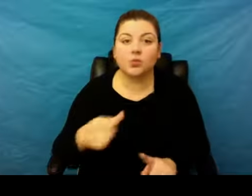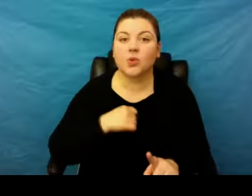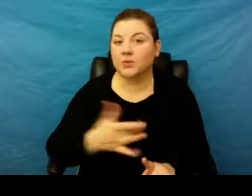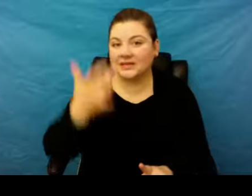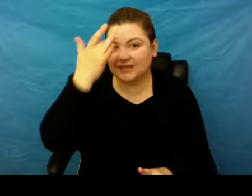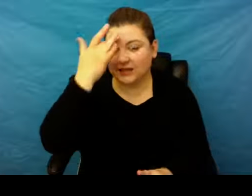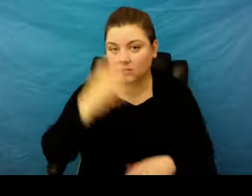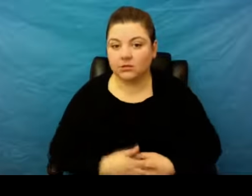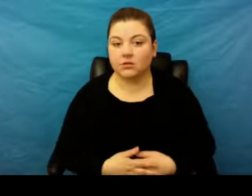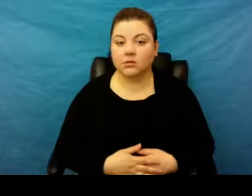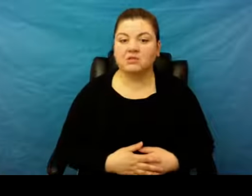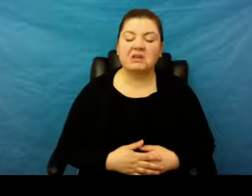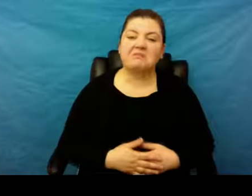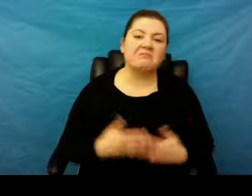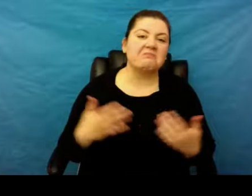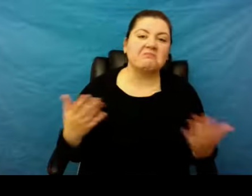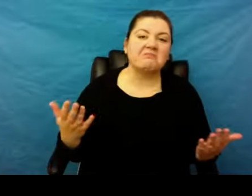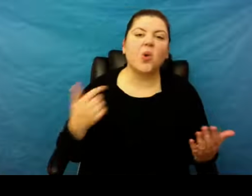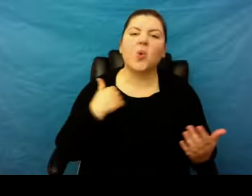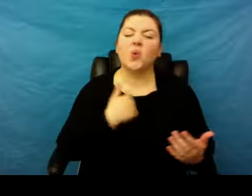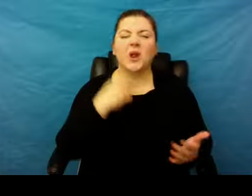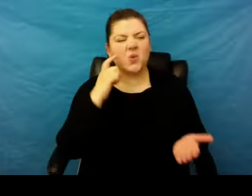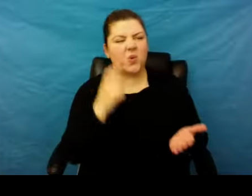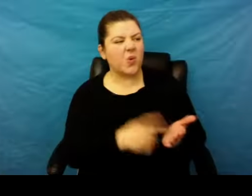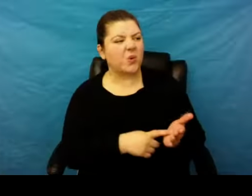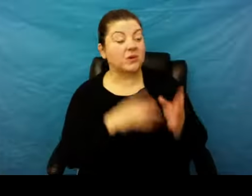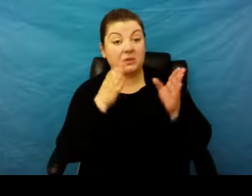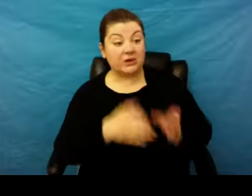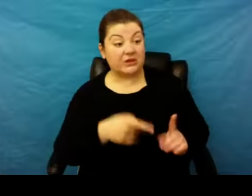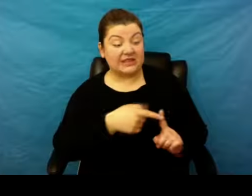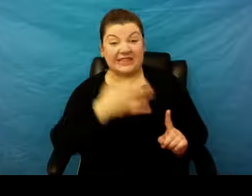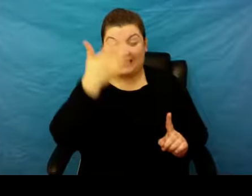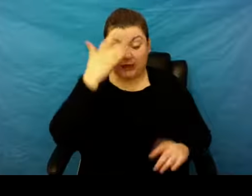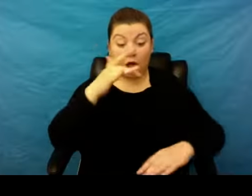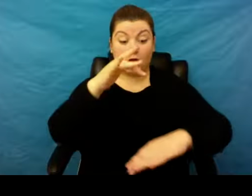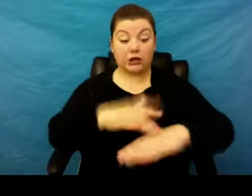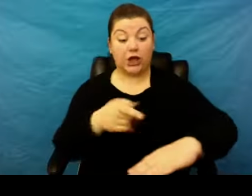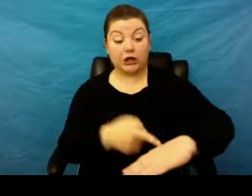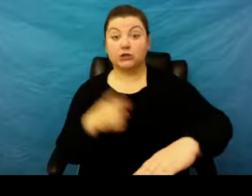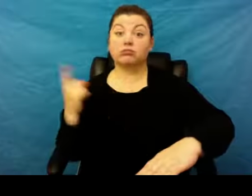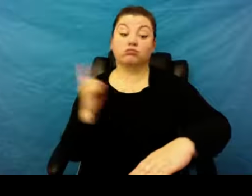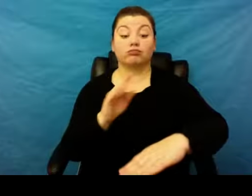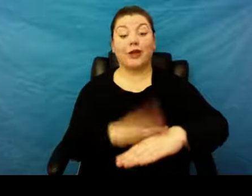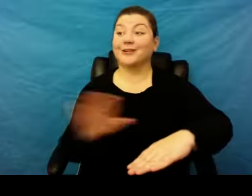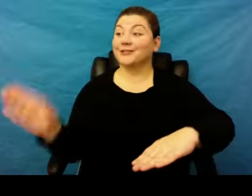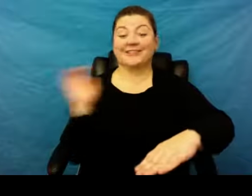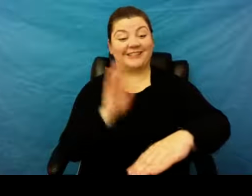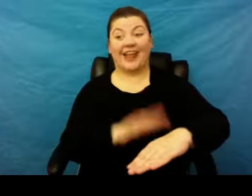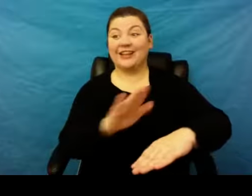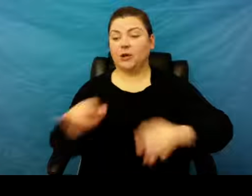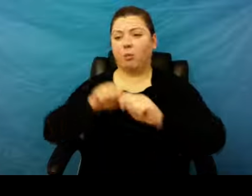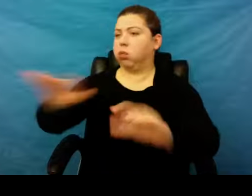touched something and then an entire community of 10 people get it because they touched that. It's mostly from